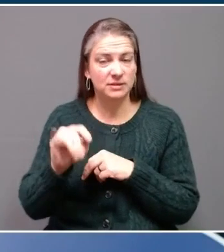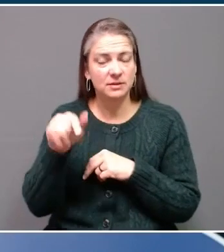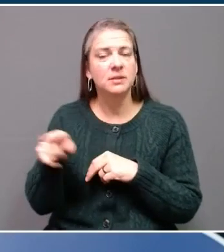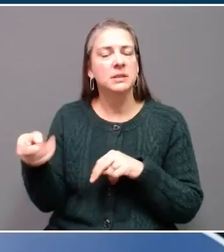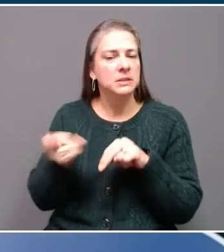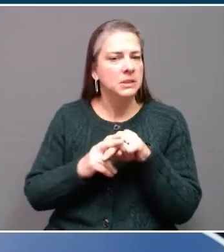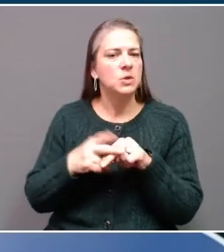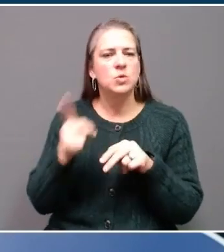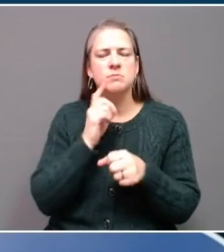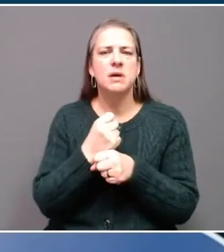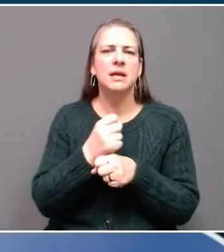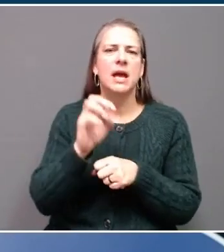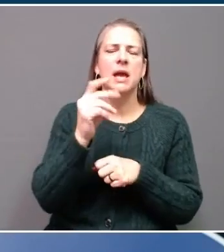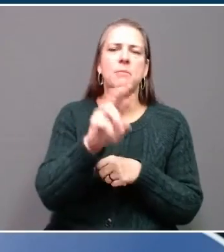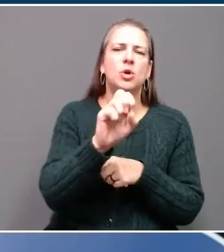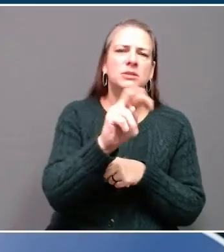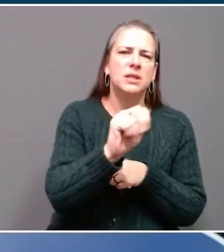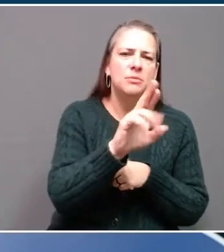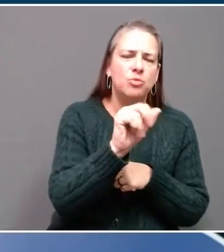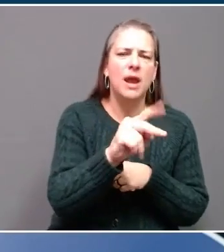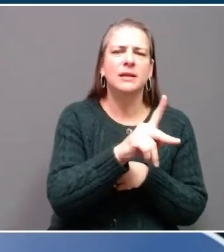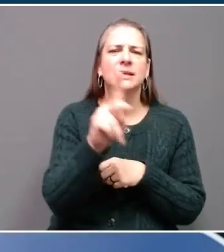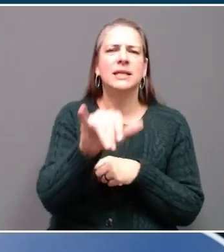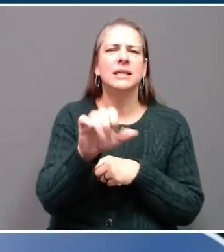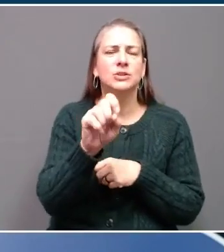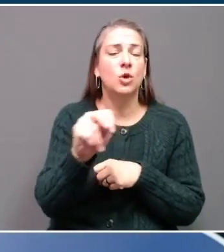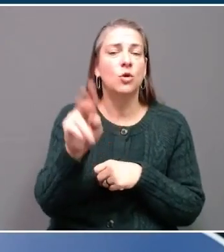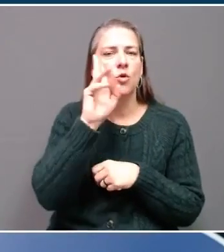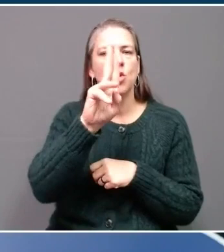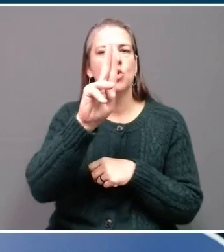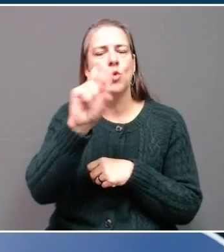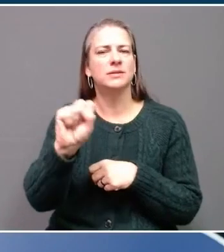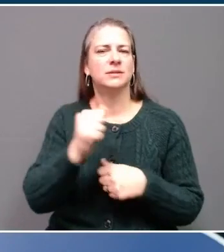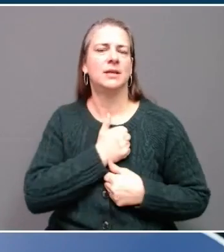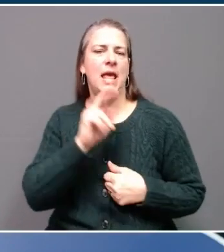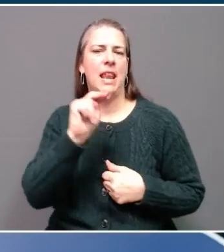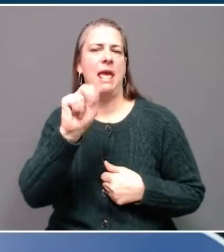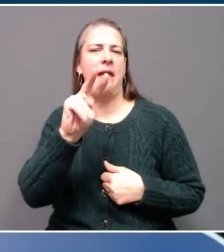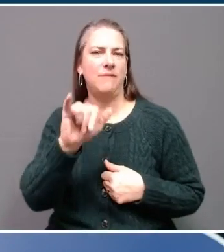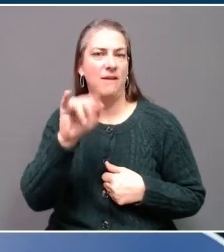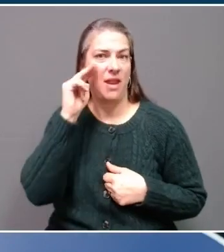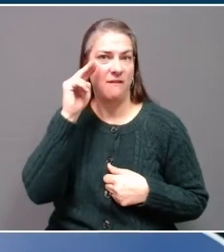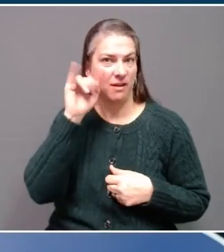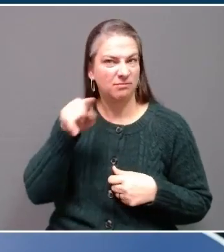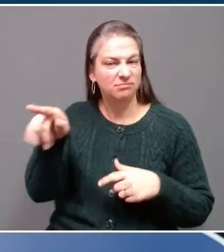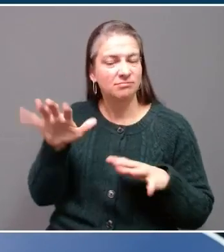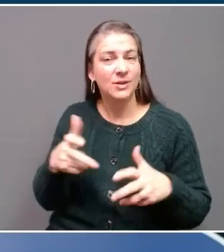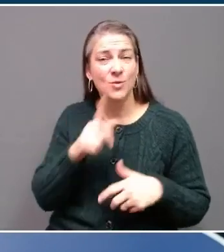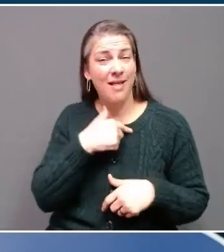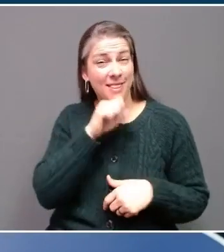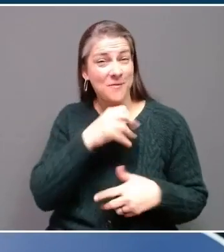and Emerson brand for the U.S. Navy markets. All manufacturing for these products, I love this part, is going to